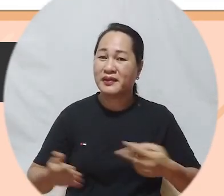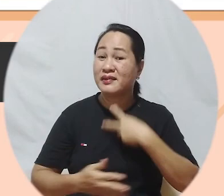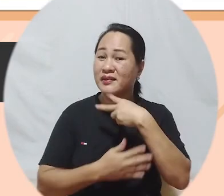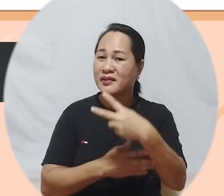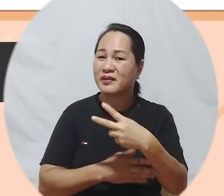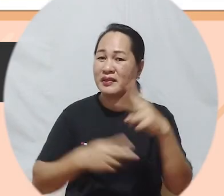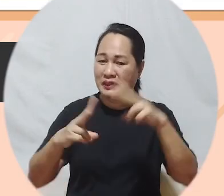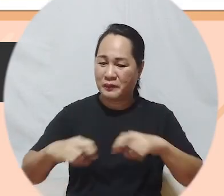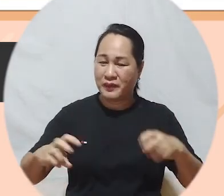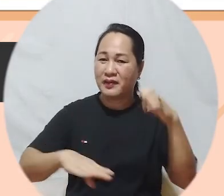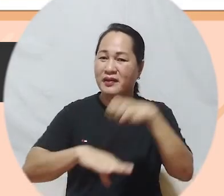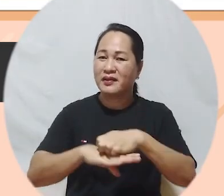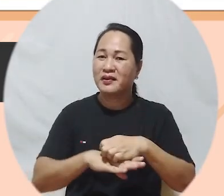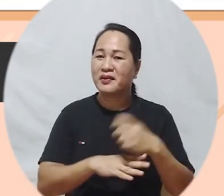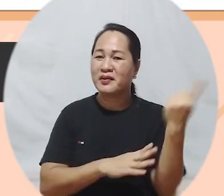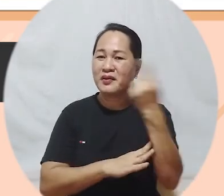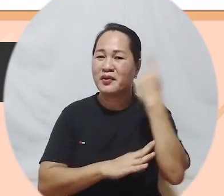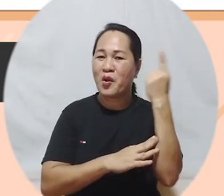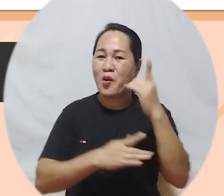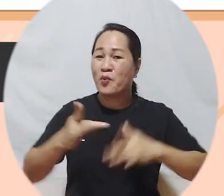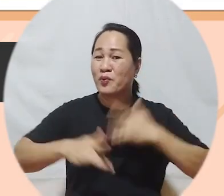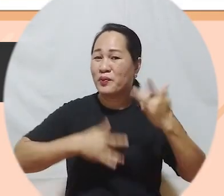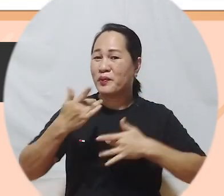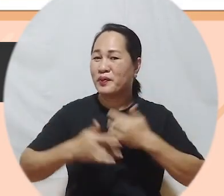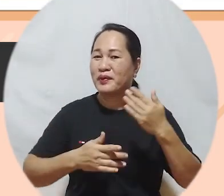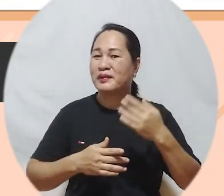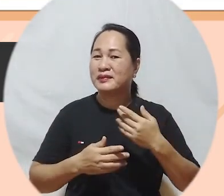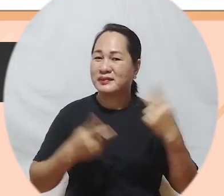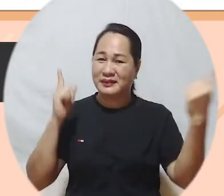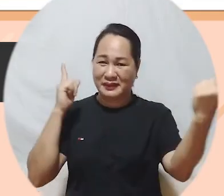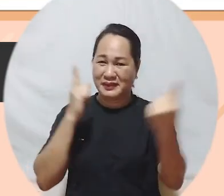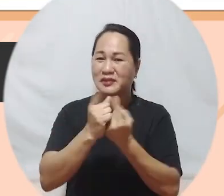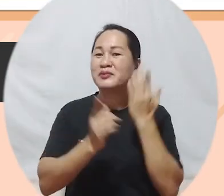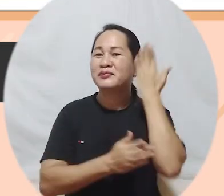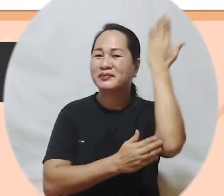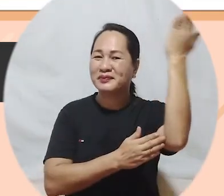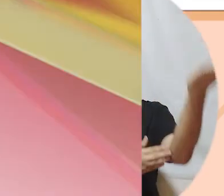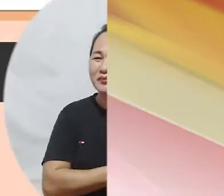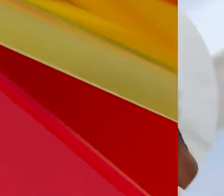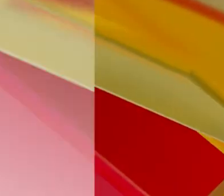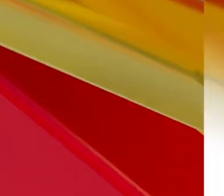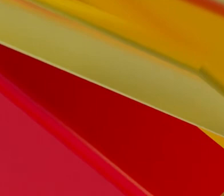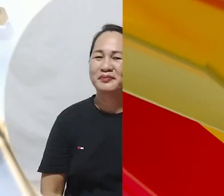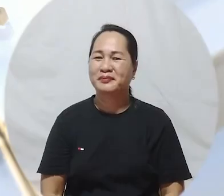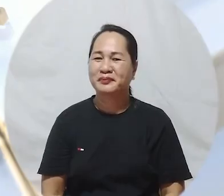Because here in Grade 2, exploring English is always exciting. See you soon!